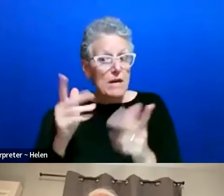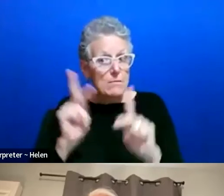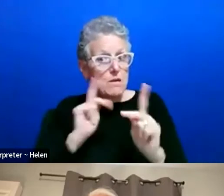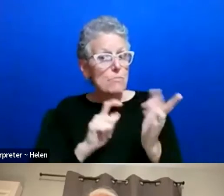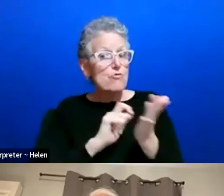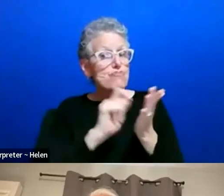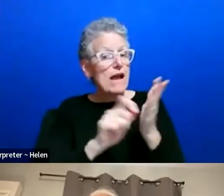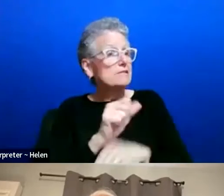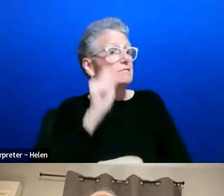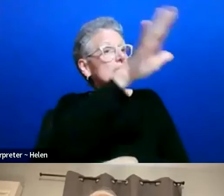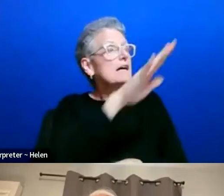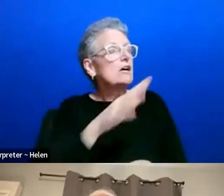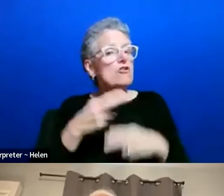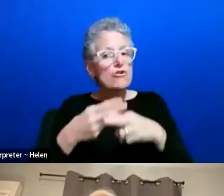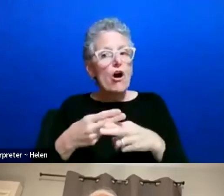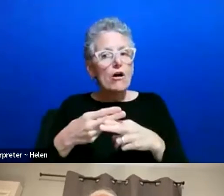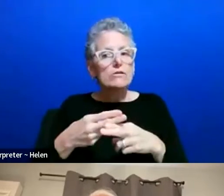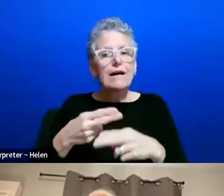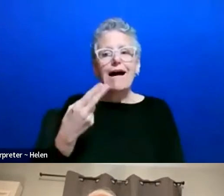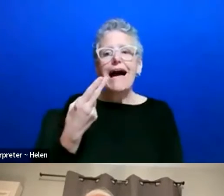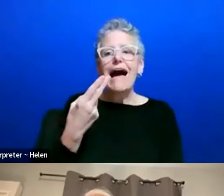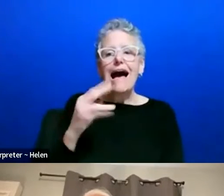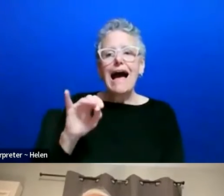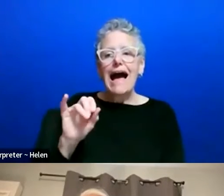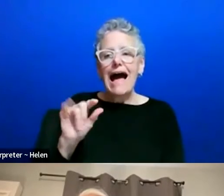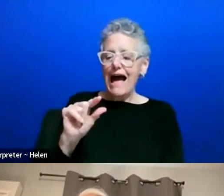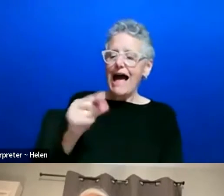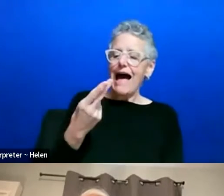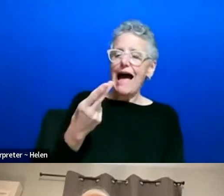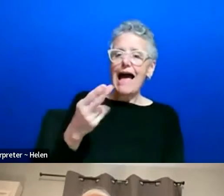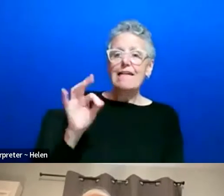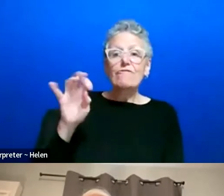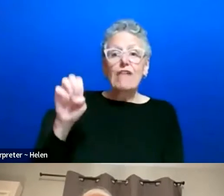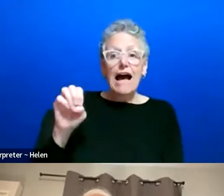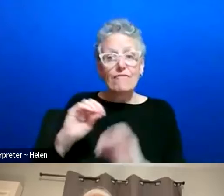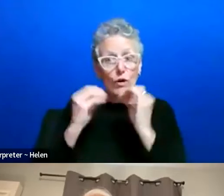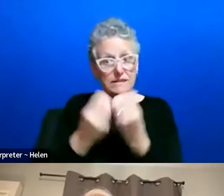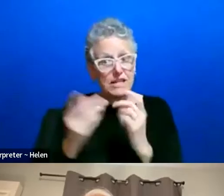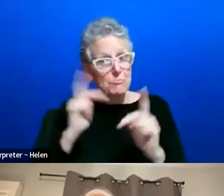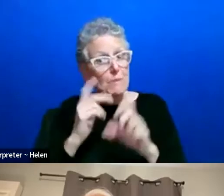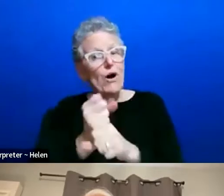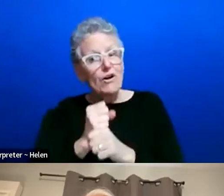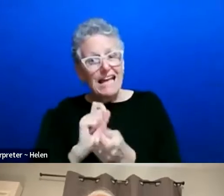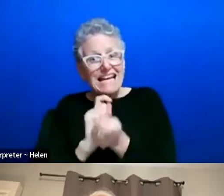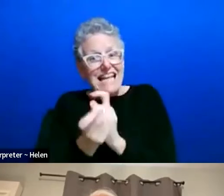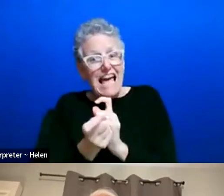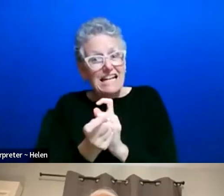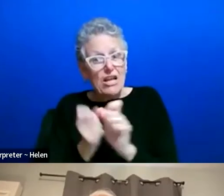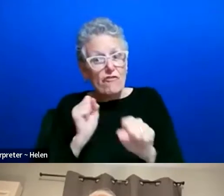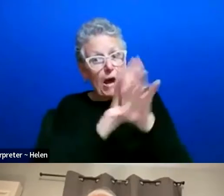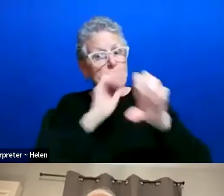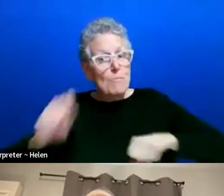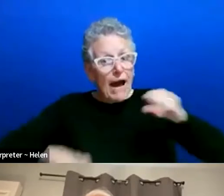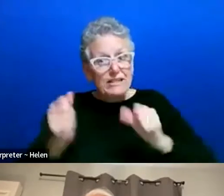Five Foundation. And I've seen people get like adapted mountain bikes with electrical